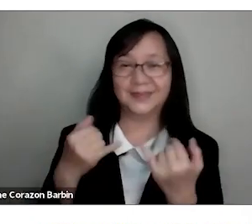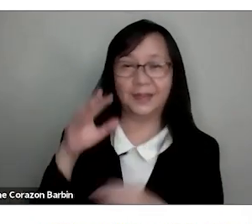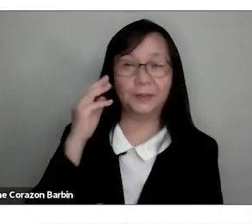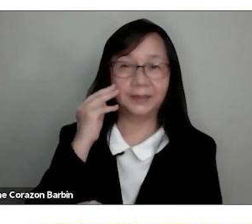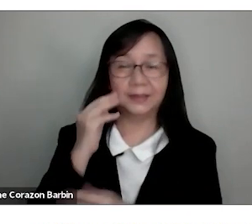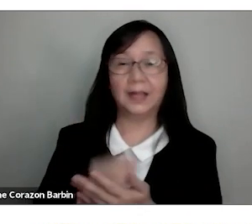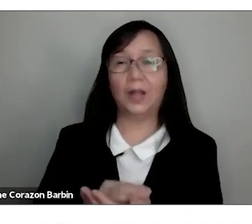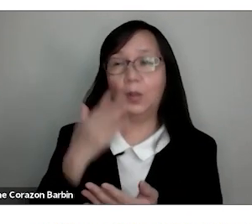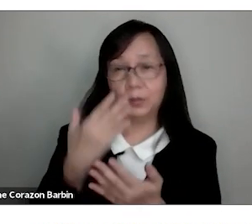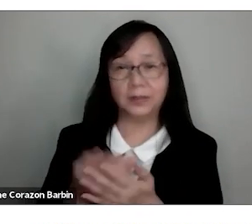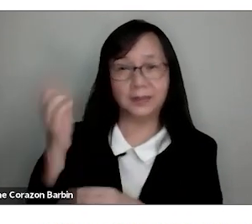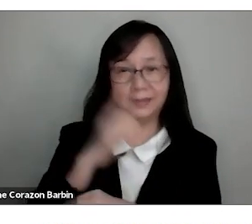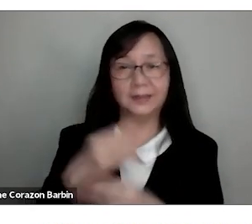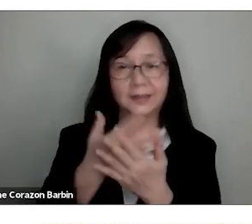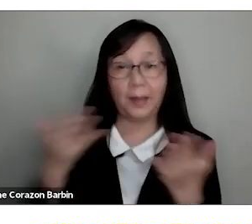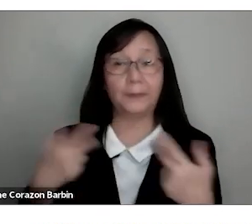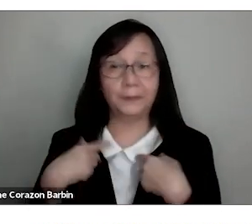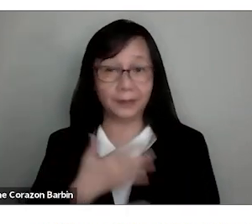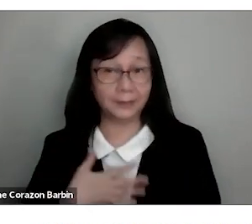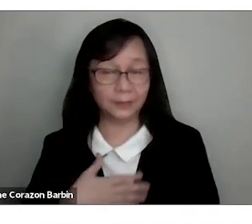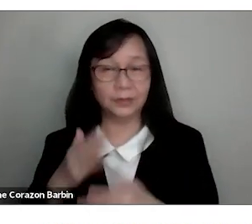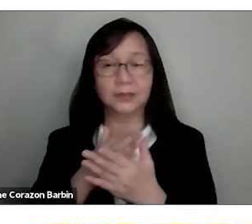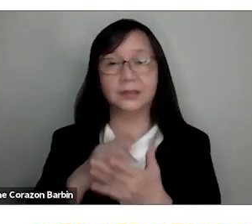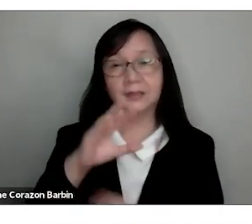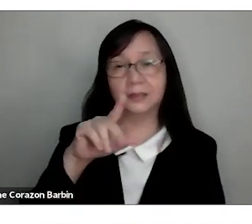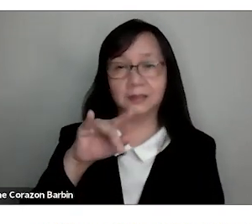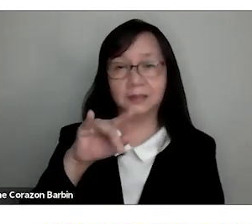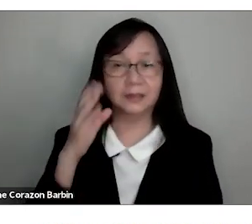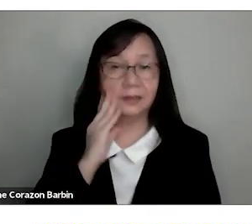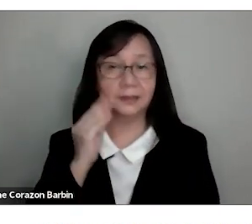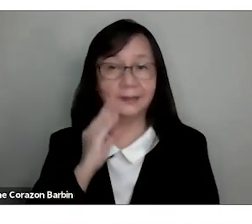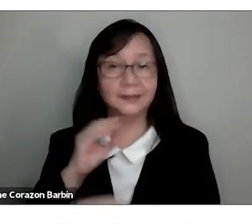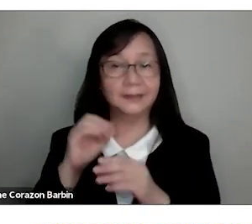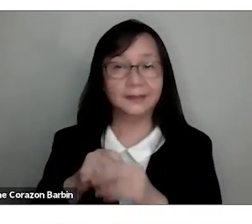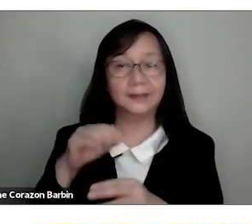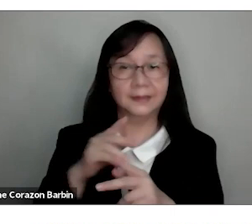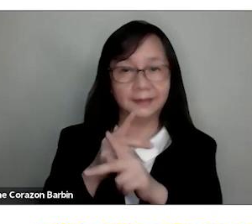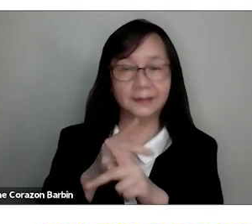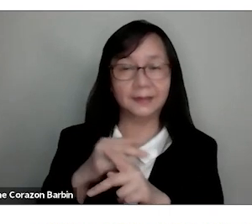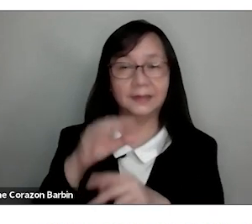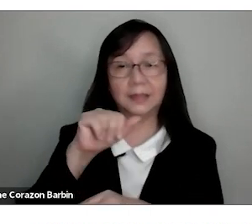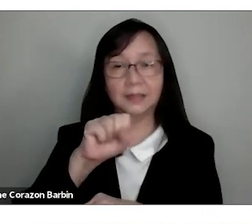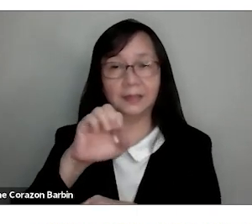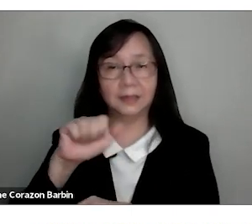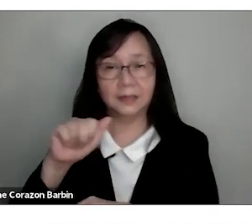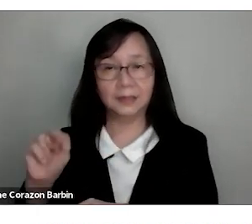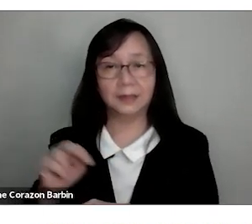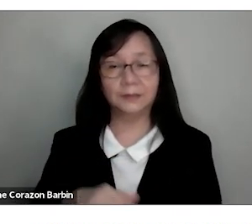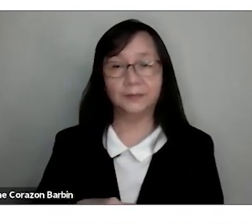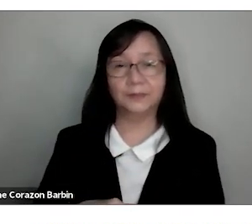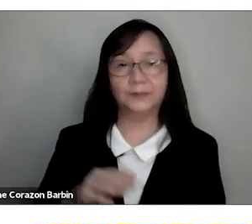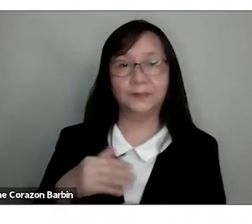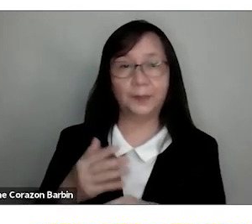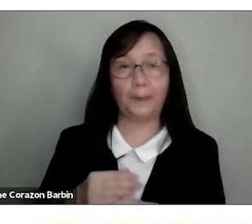Good day, everyone. I'm delighted to share with you CRC Asia's experience engaging children in the ASEAN. Next slide,